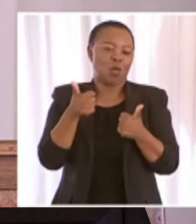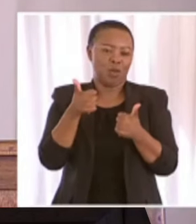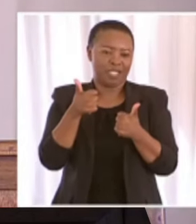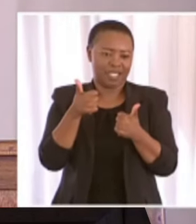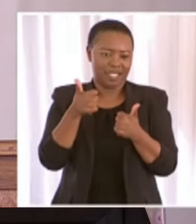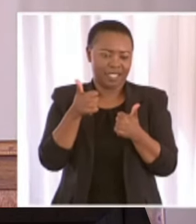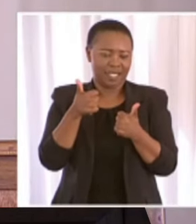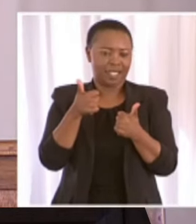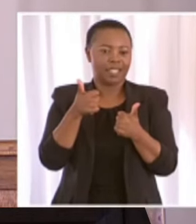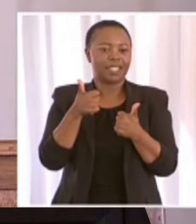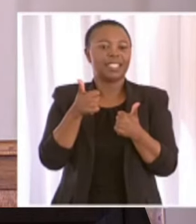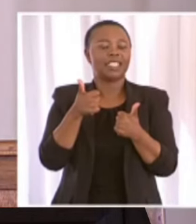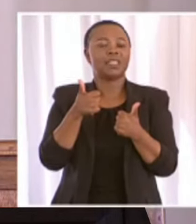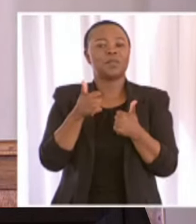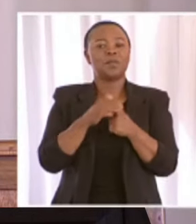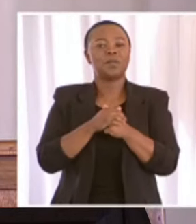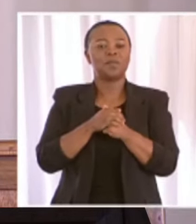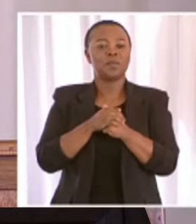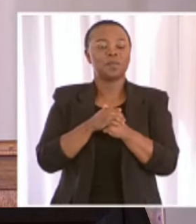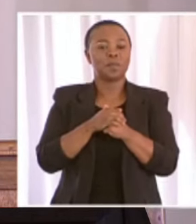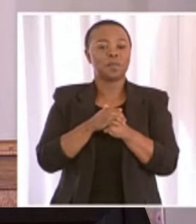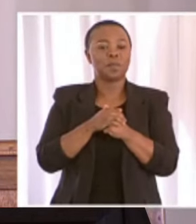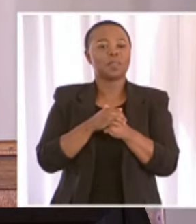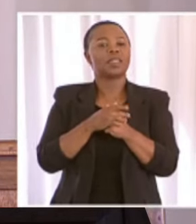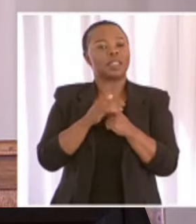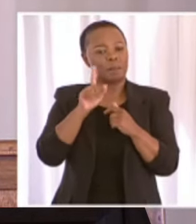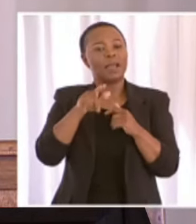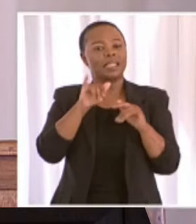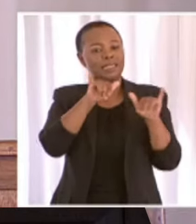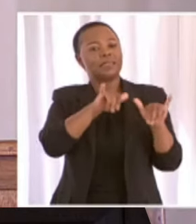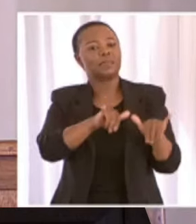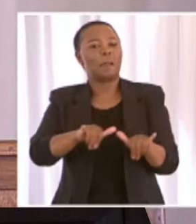in a manner quite familiar